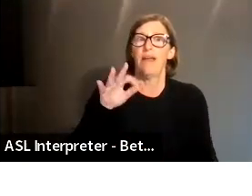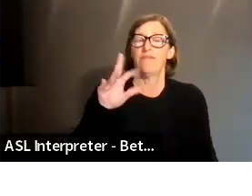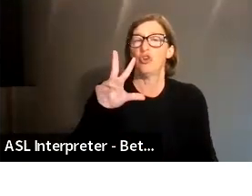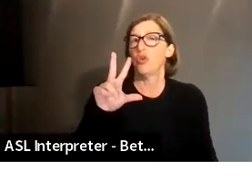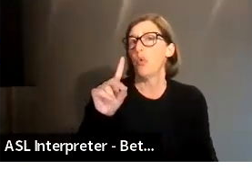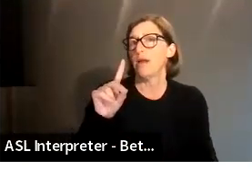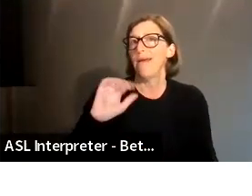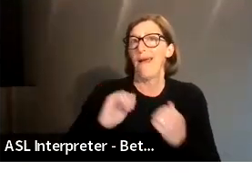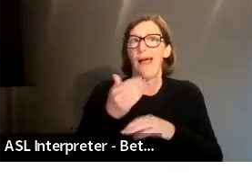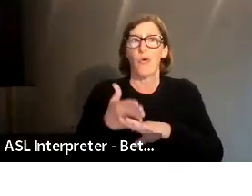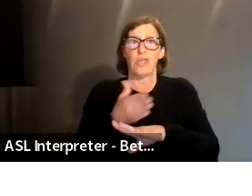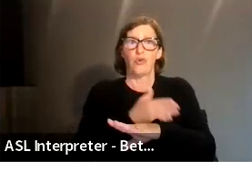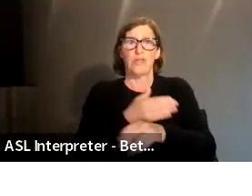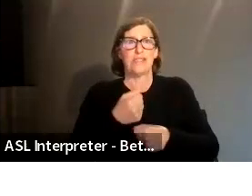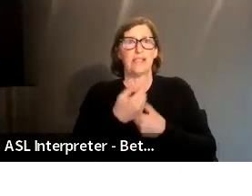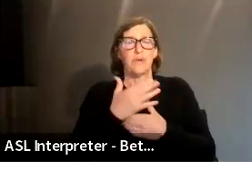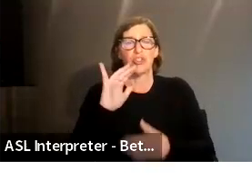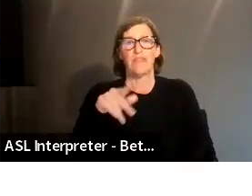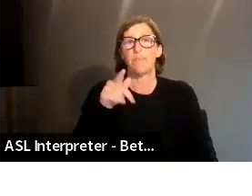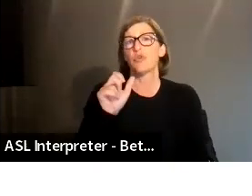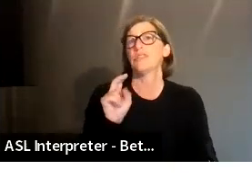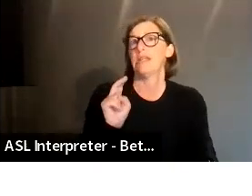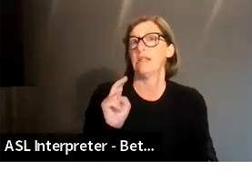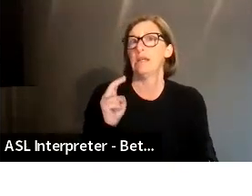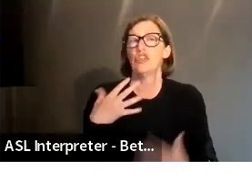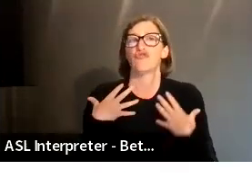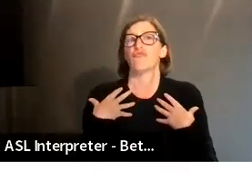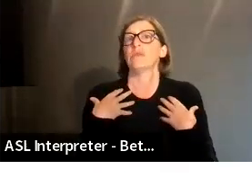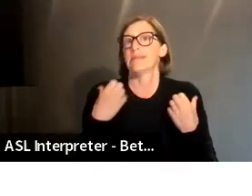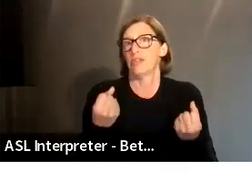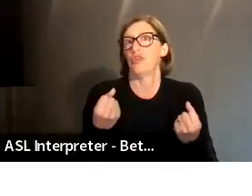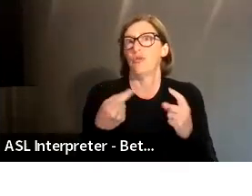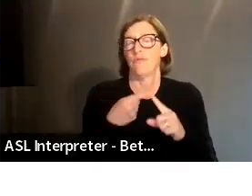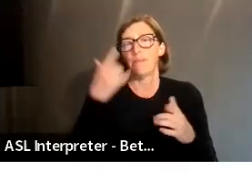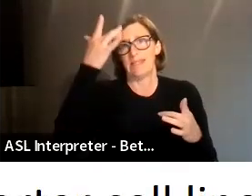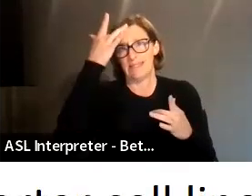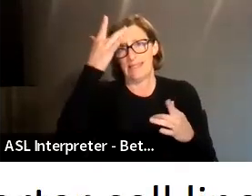we increase the expression of this protein in order to rescue the disease phenotype?